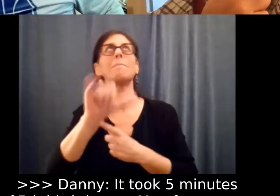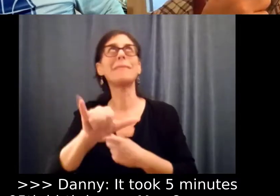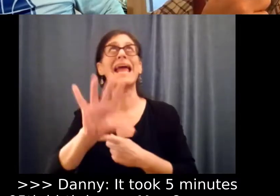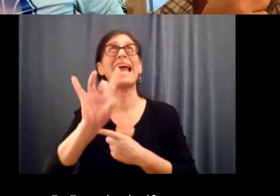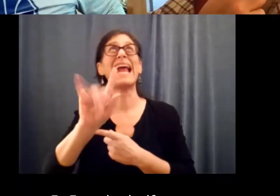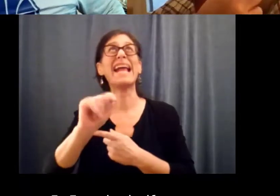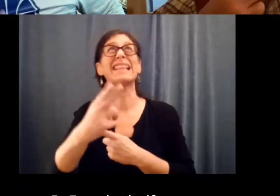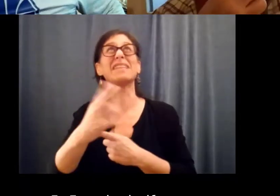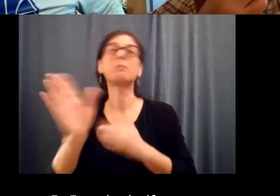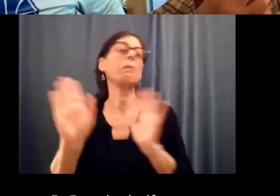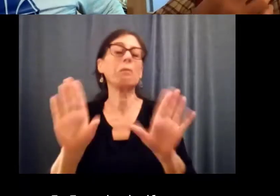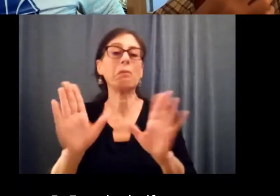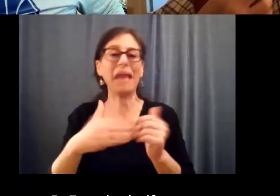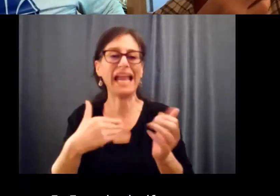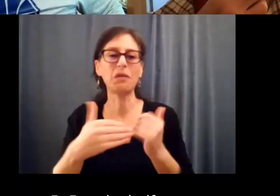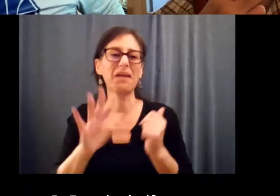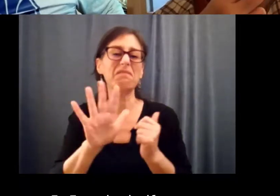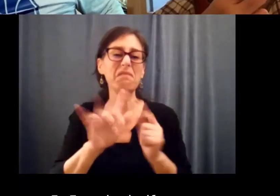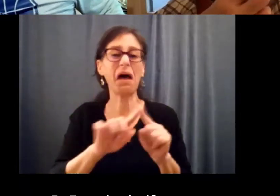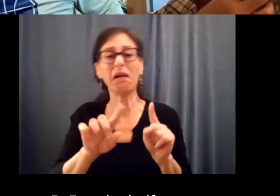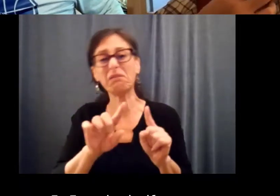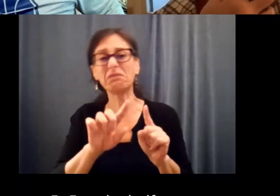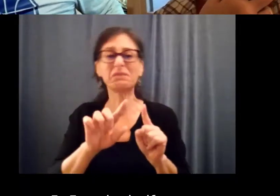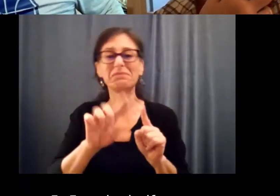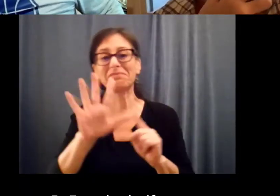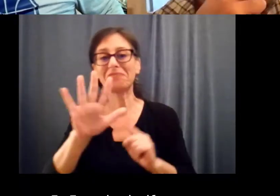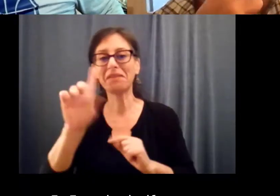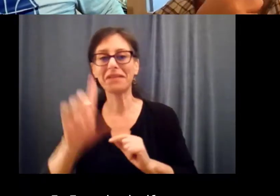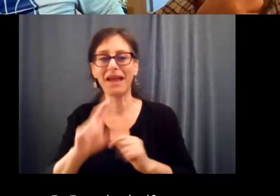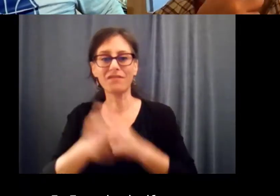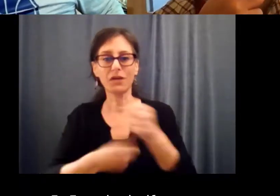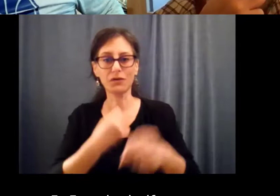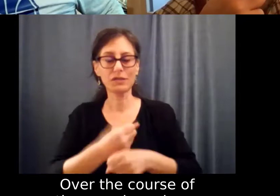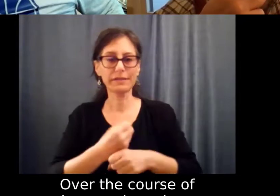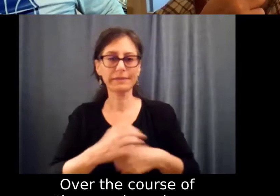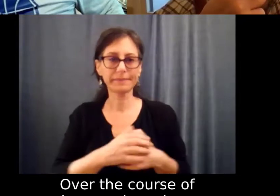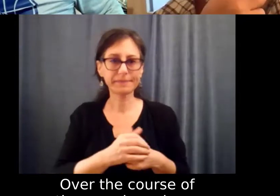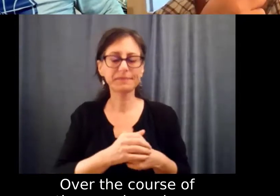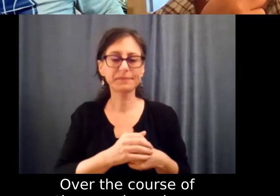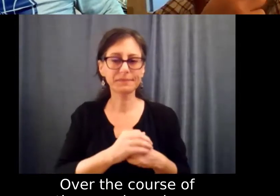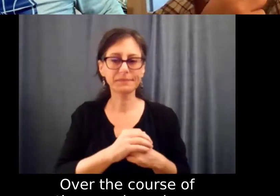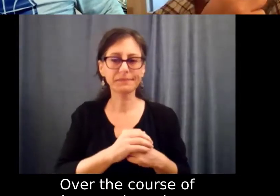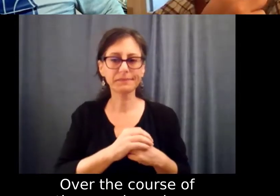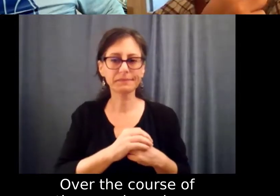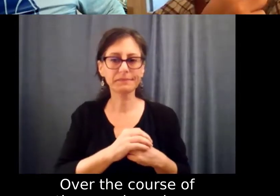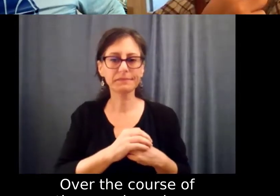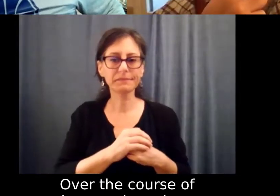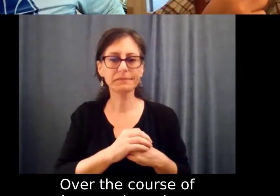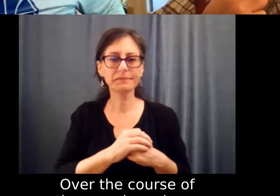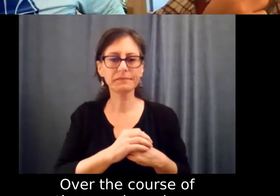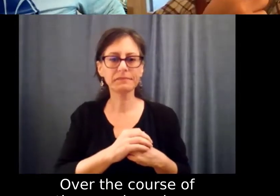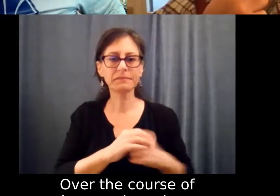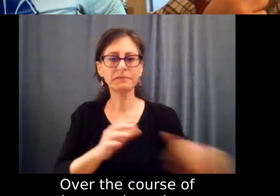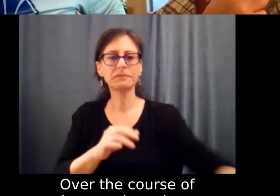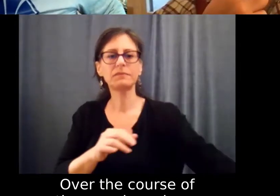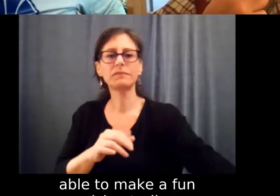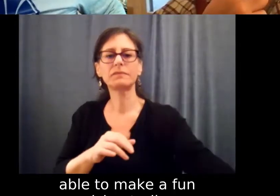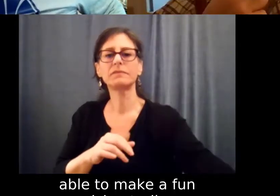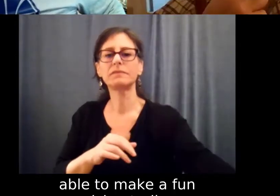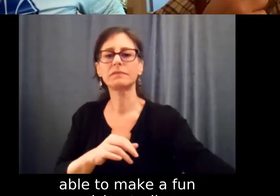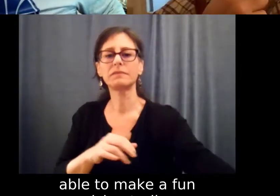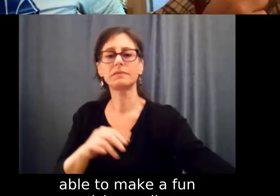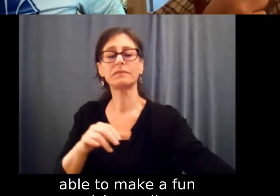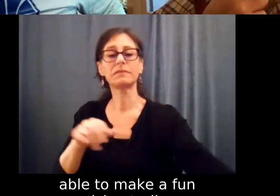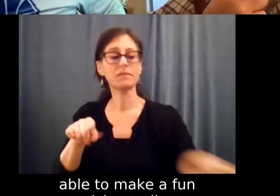So anyway, about 5.5 years, right? And so, over the course of time, we had been